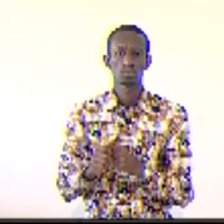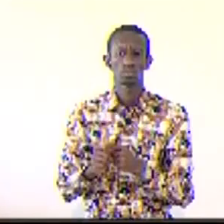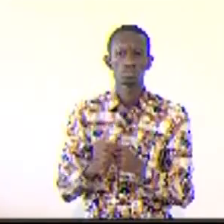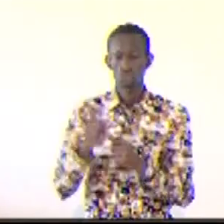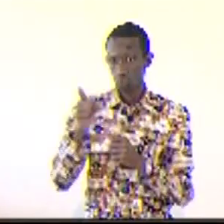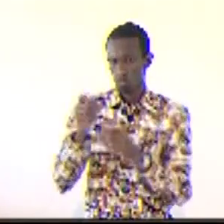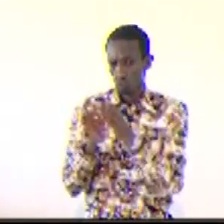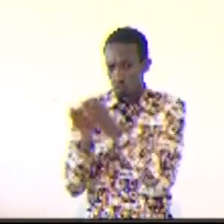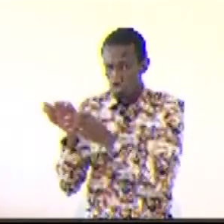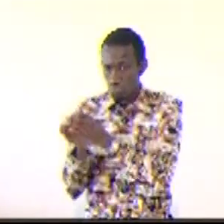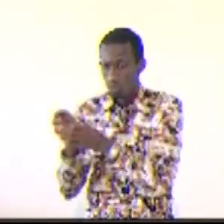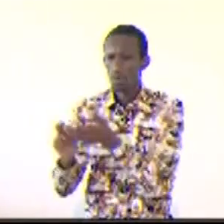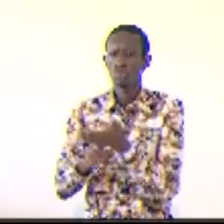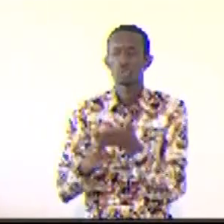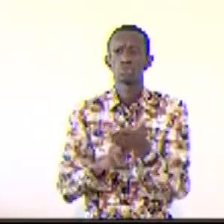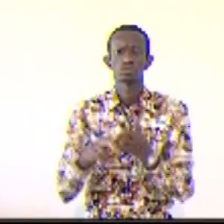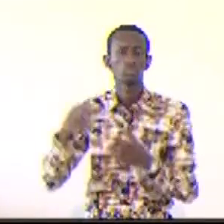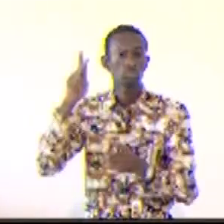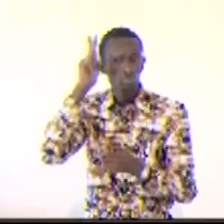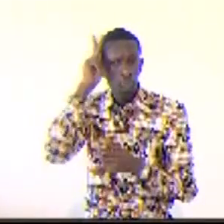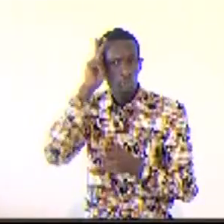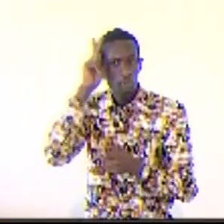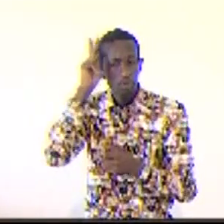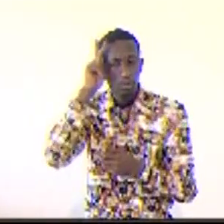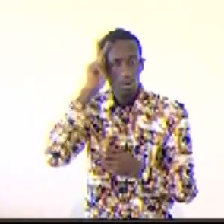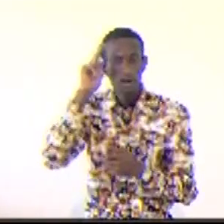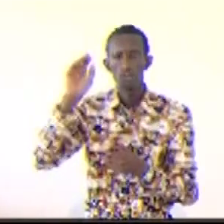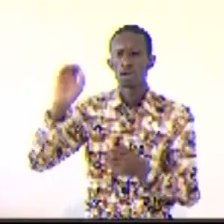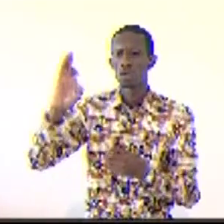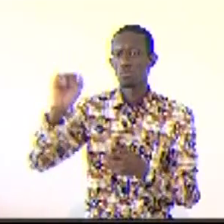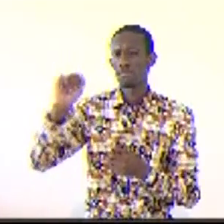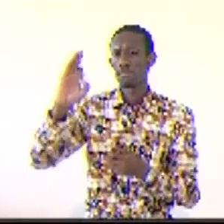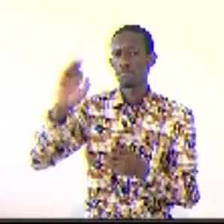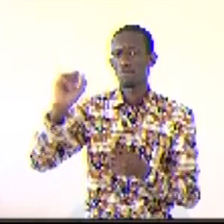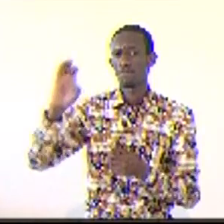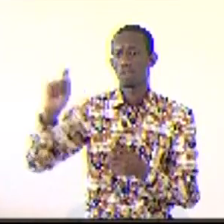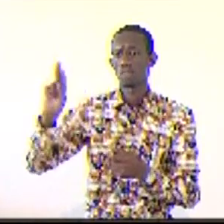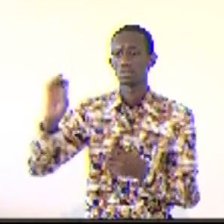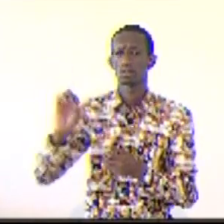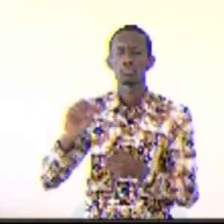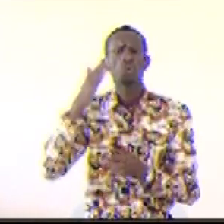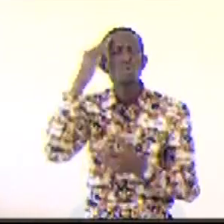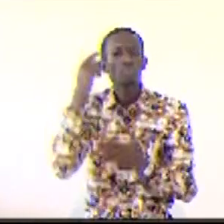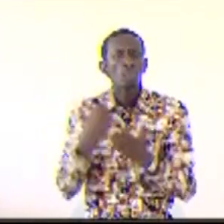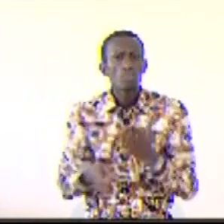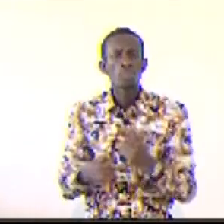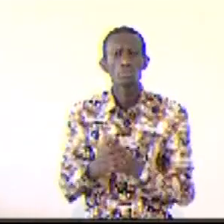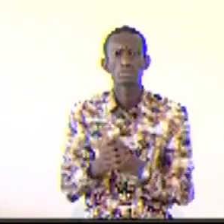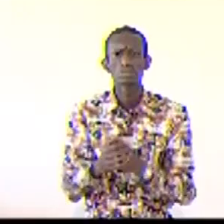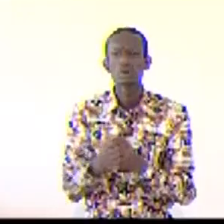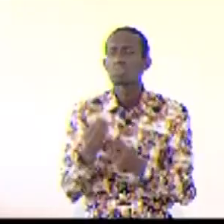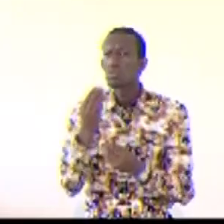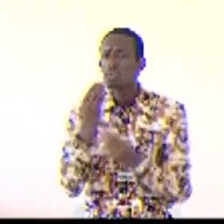explain using the knowledge of factors that affect the rate of reaction why food does not spoil as fast when it